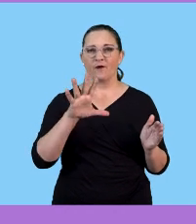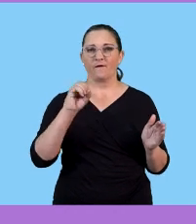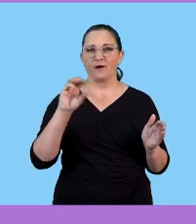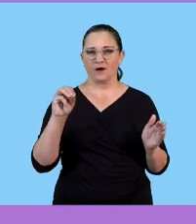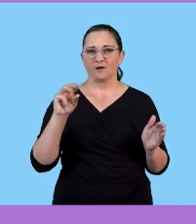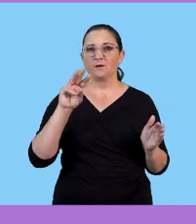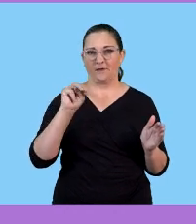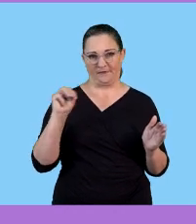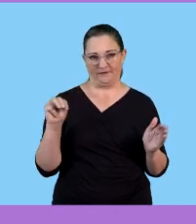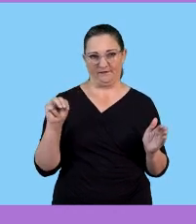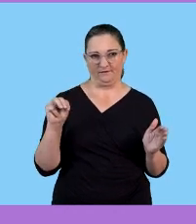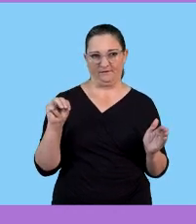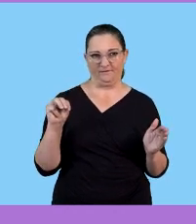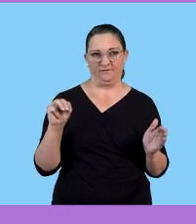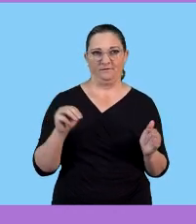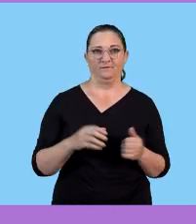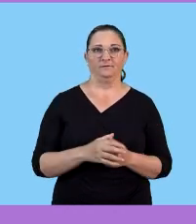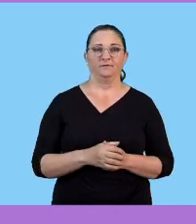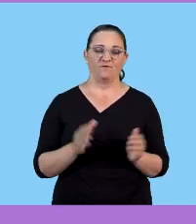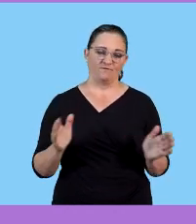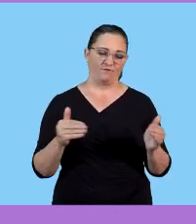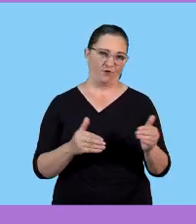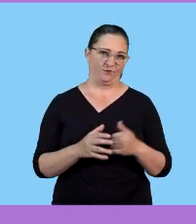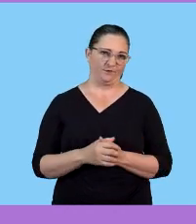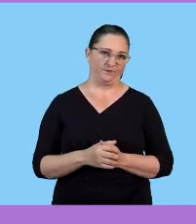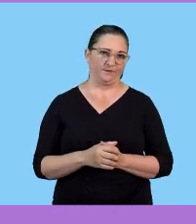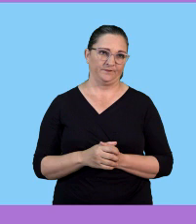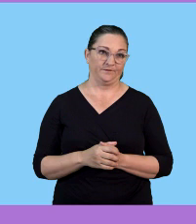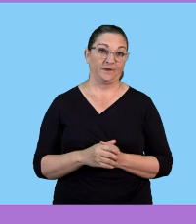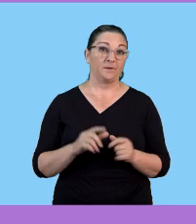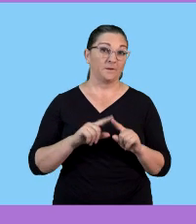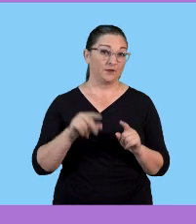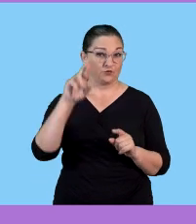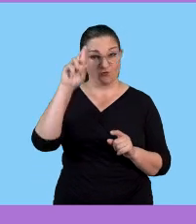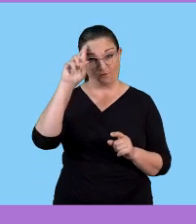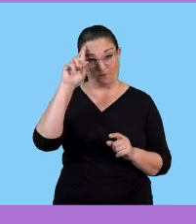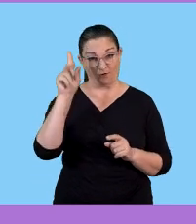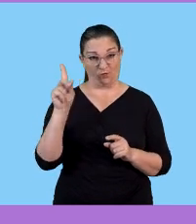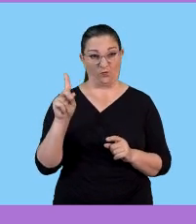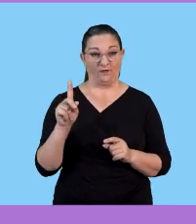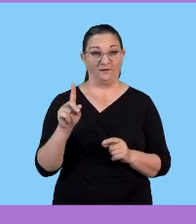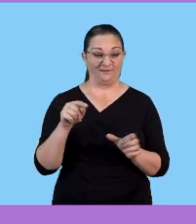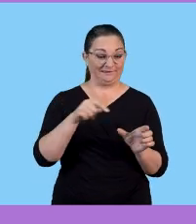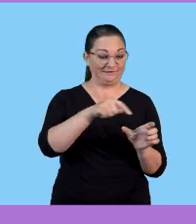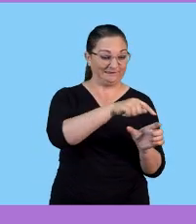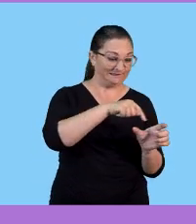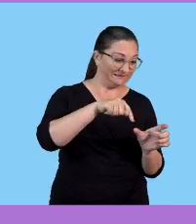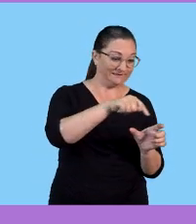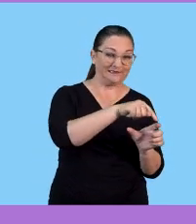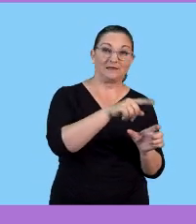box. Now remember, the diameter here of 100 millimeters, that fits across the